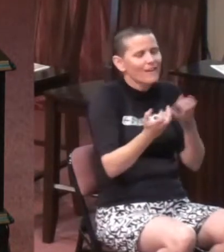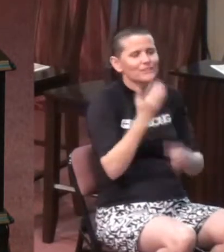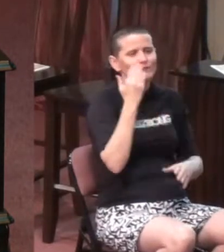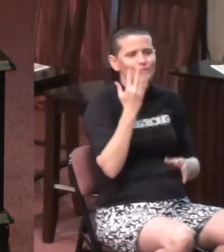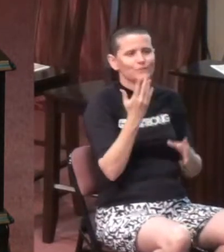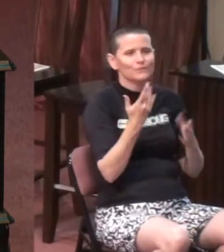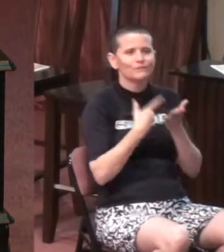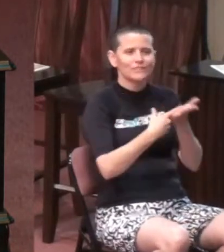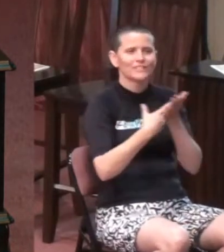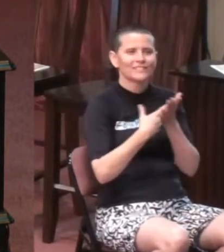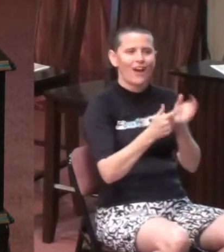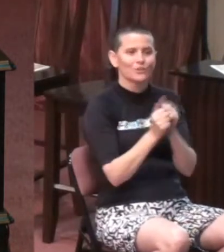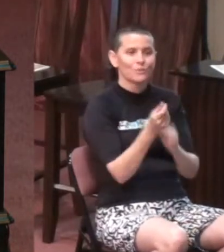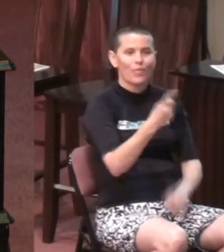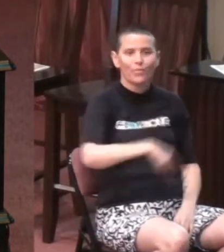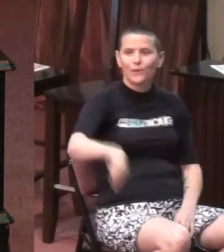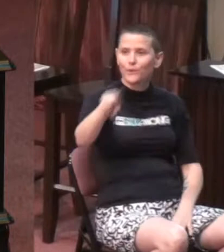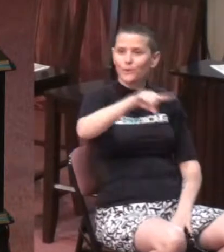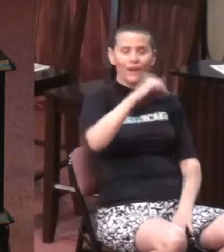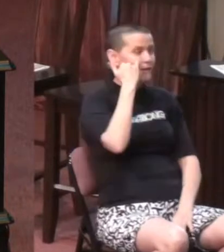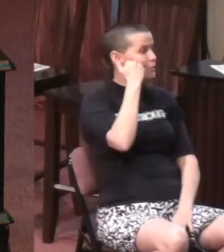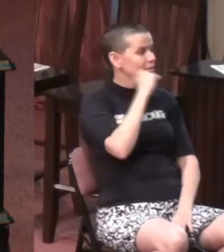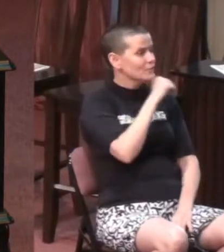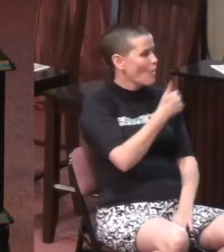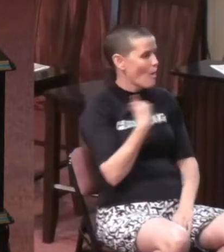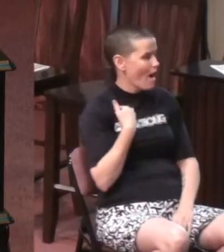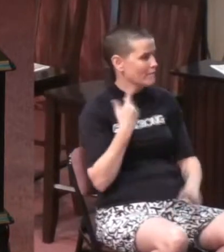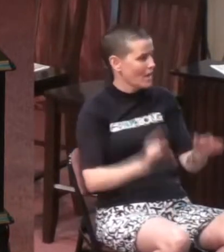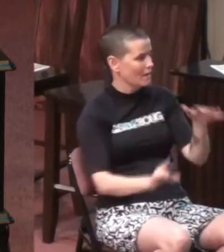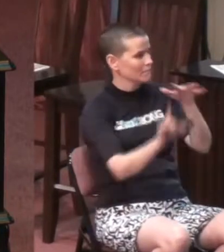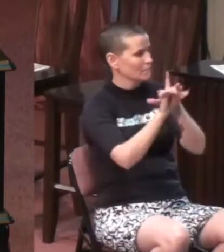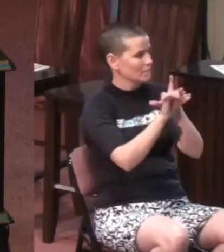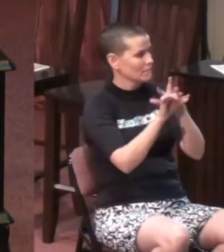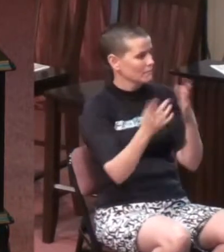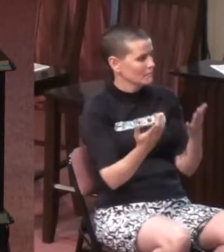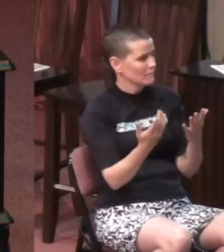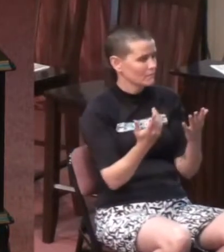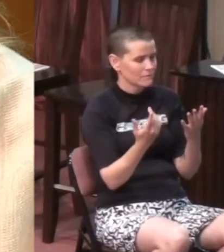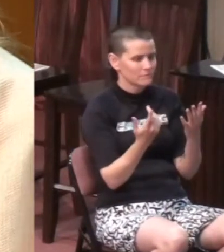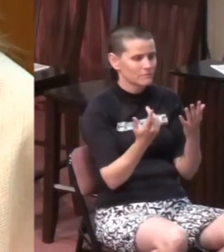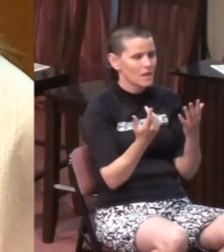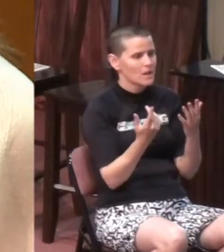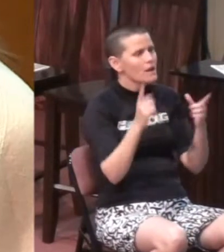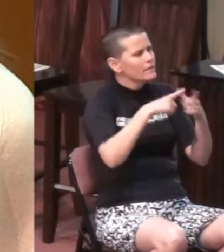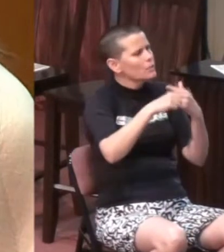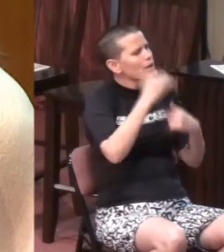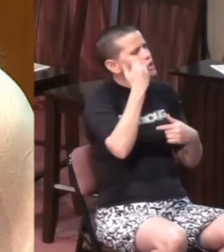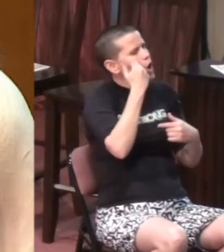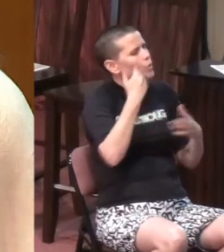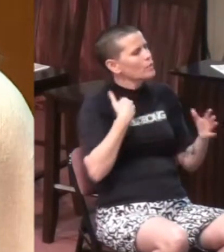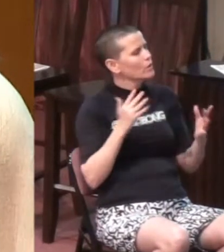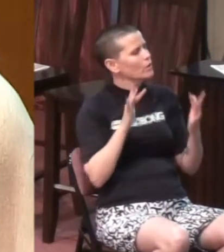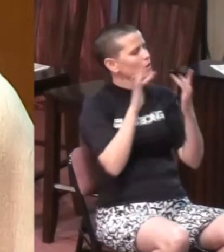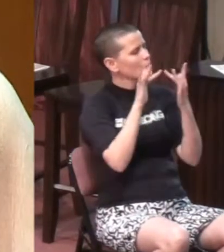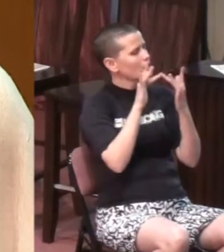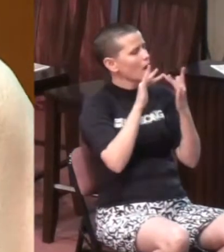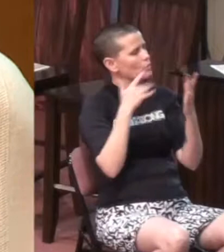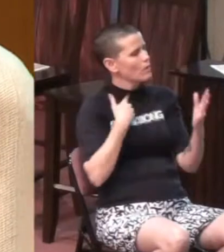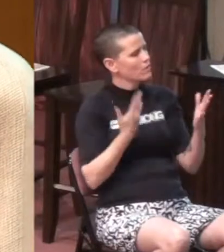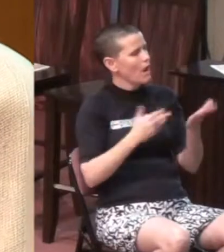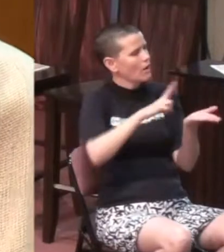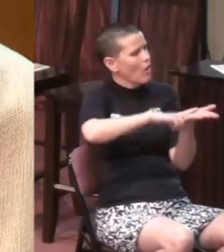you. And if we don't have that happen within the time period we need, we are going to connect with a contractor who will serve